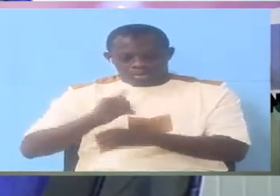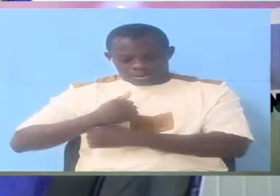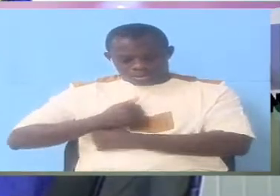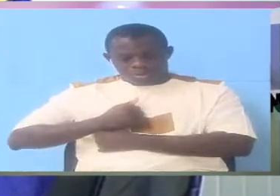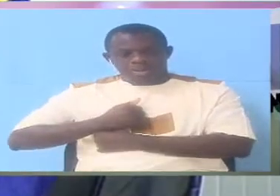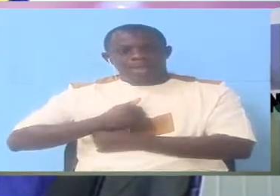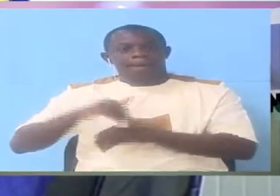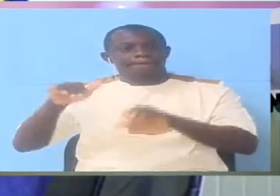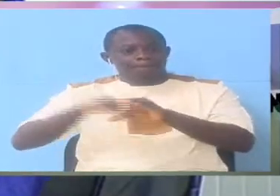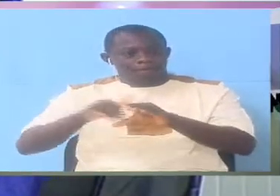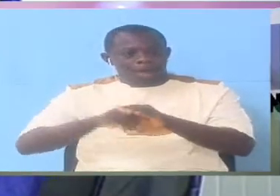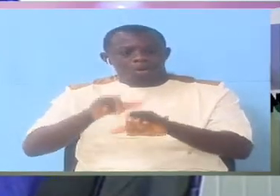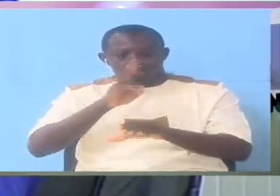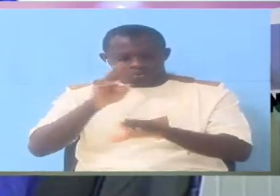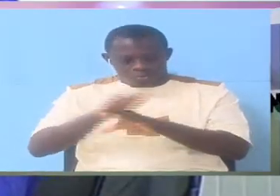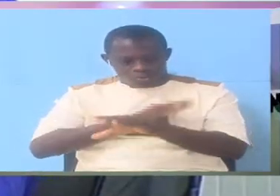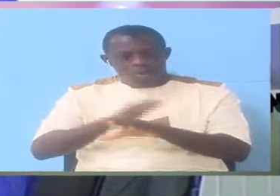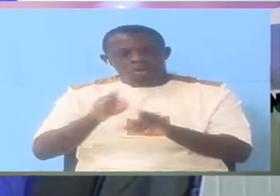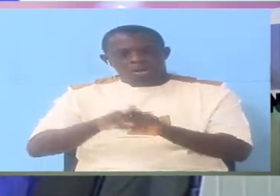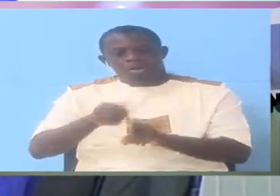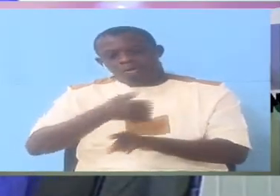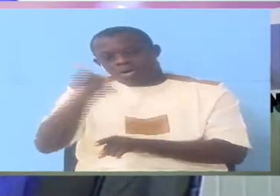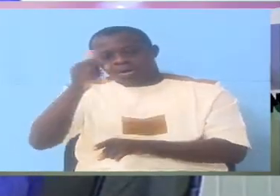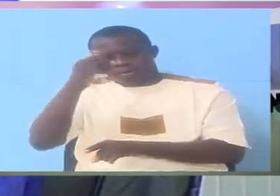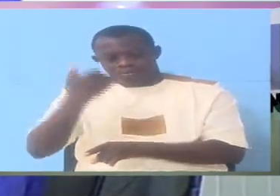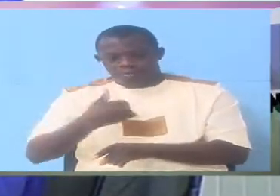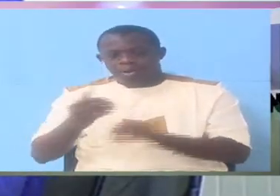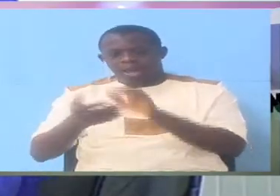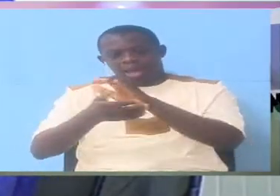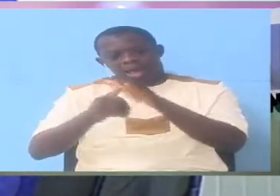Amongst the vehicles in front, who were the security vehicles. Some